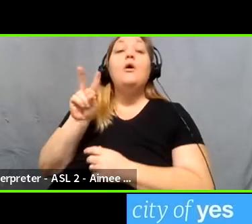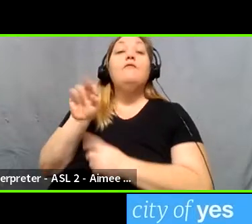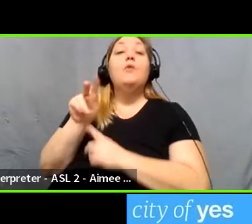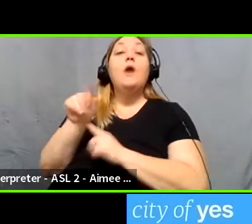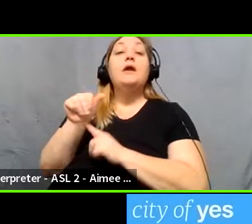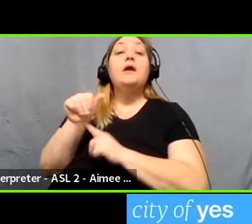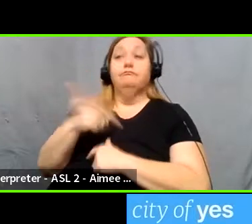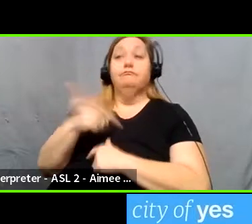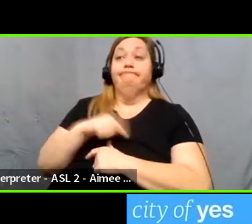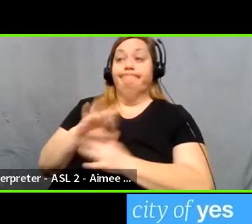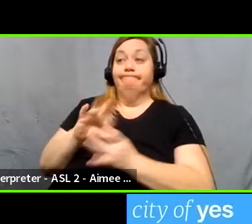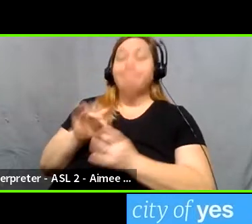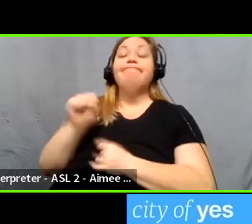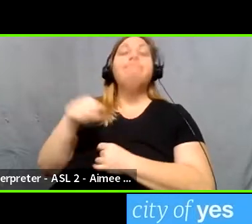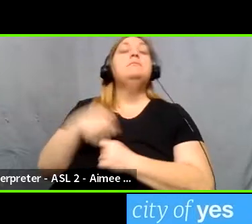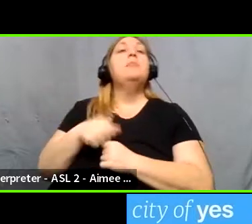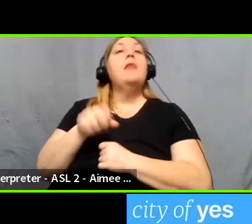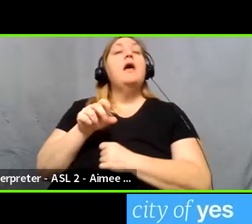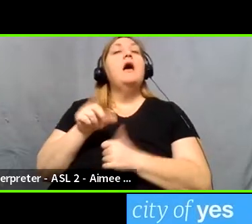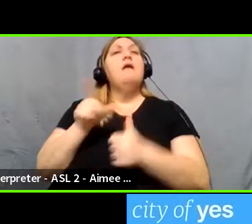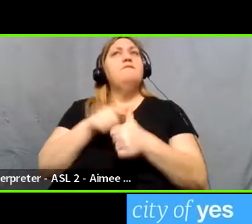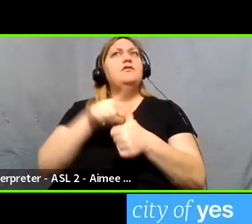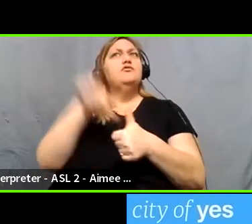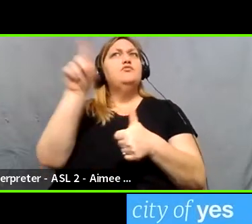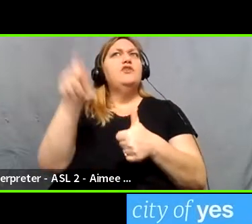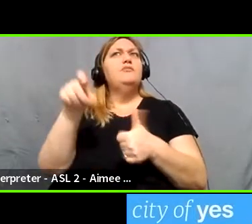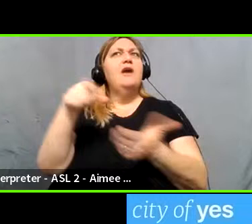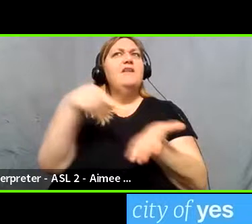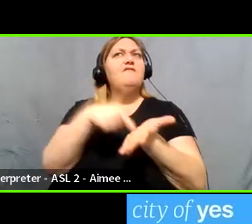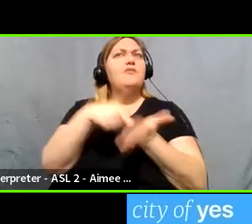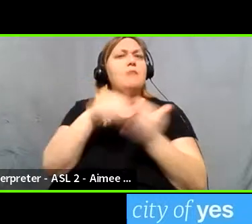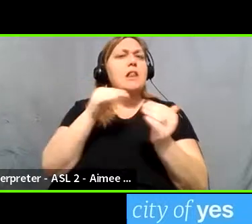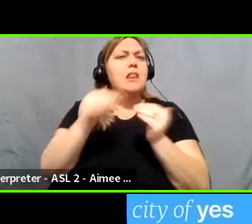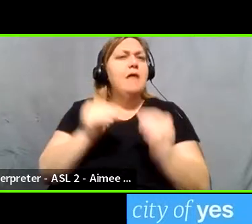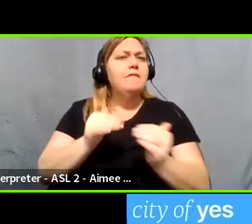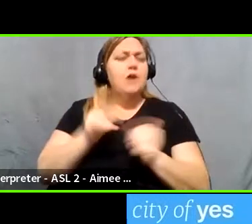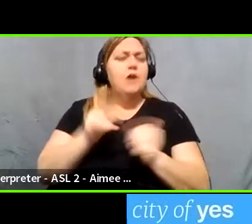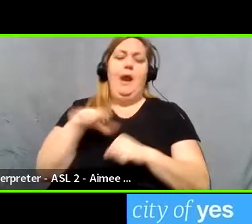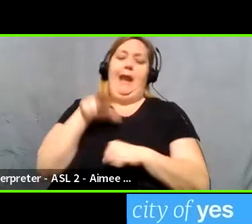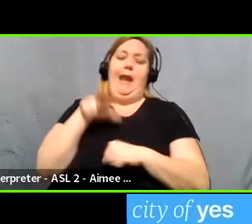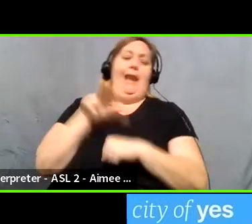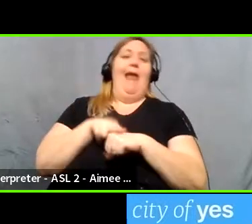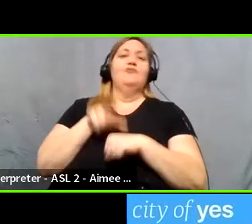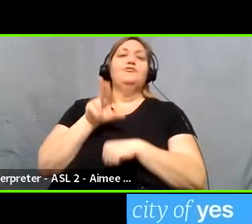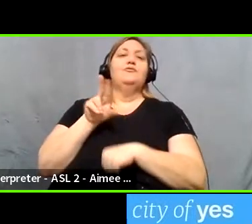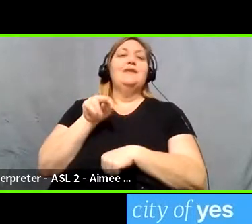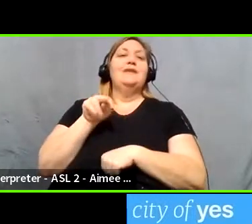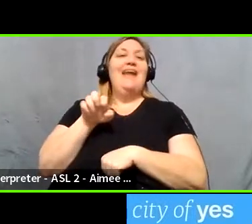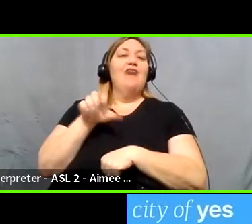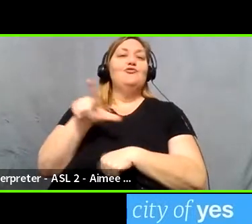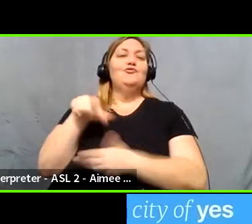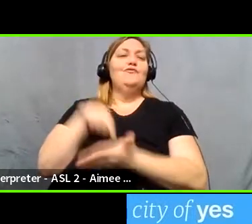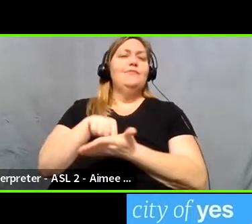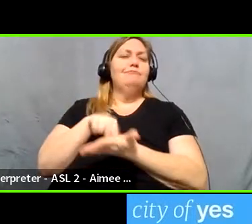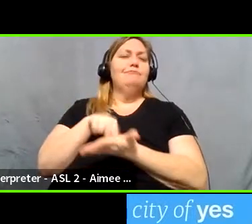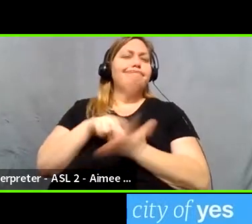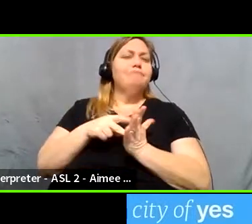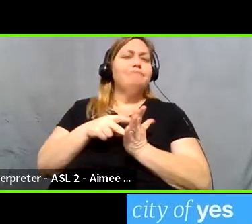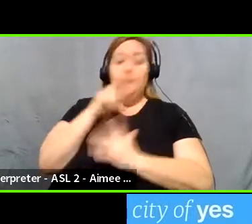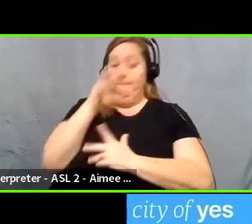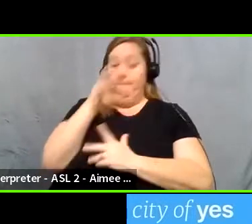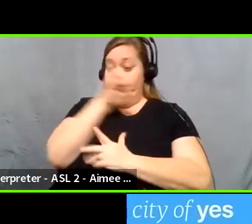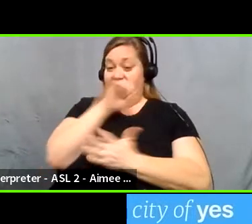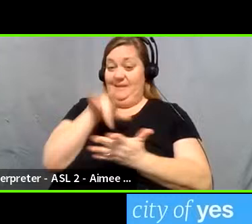So the first question was about affordability levels or what exactly does natural affordability mean? So when we say that missing middle housing